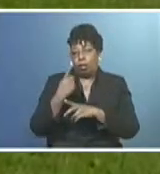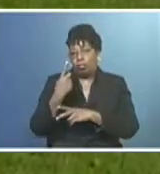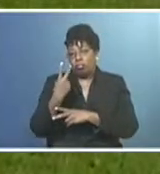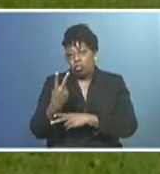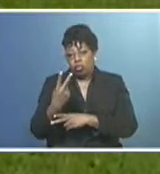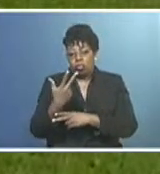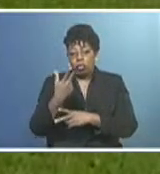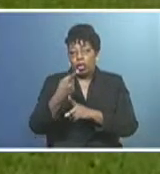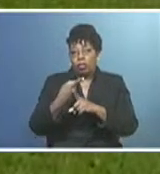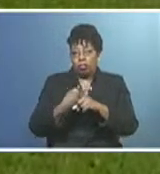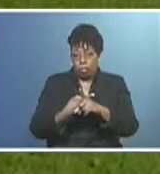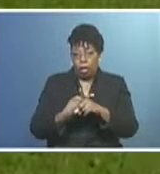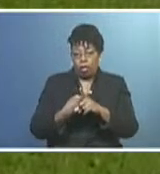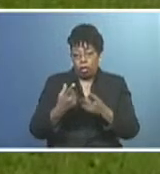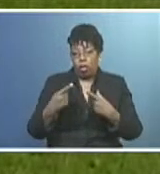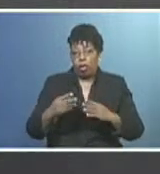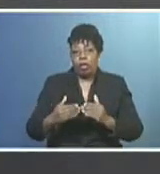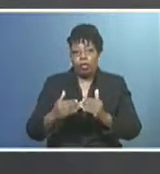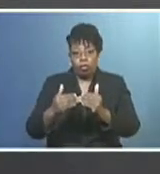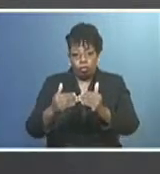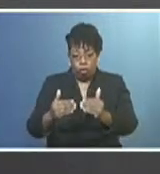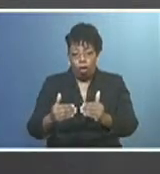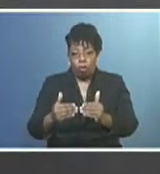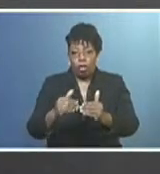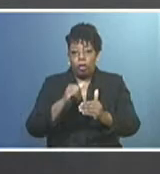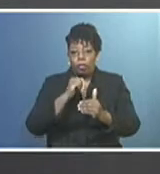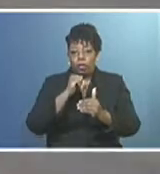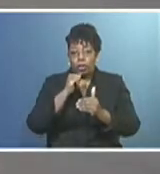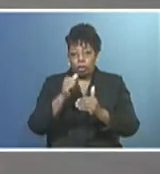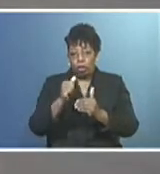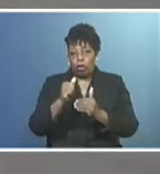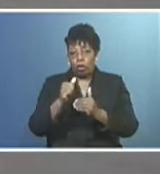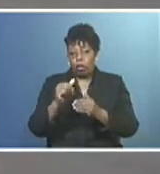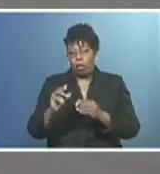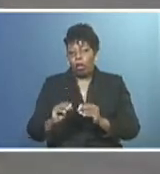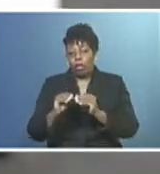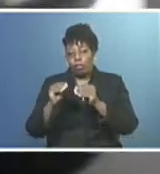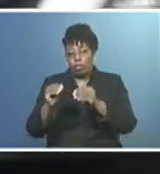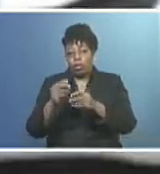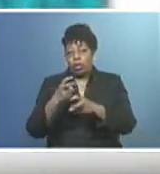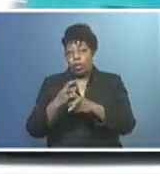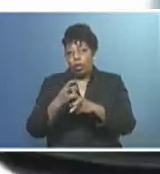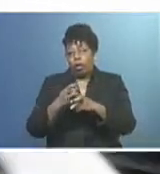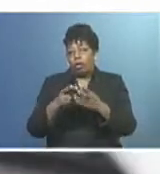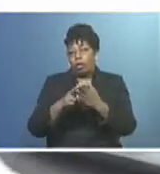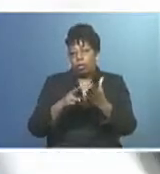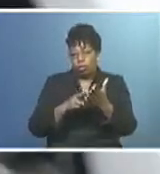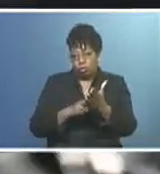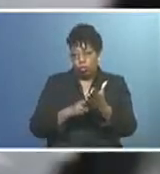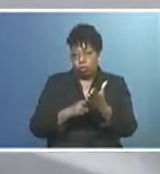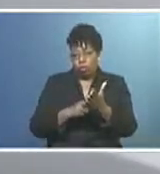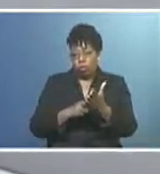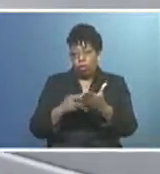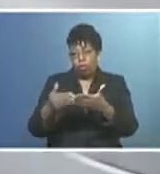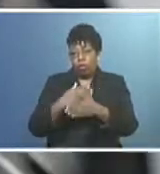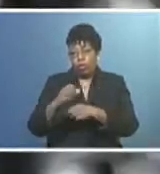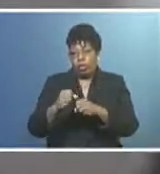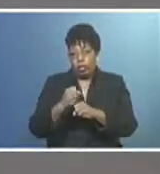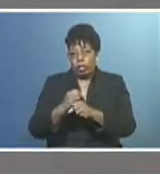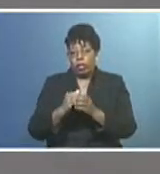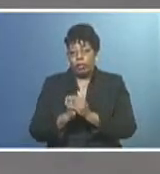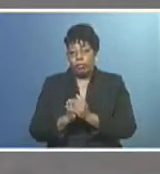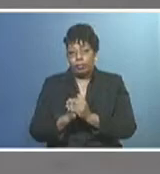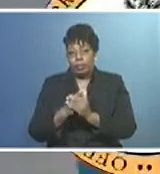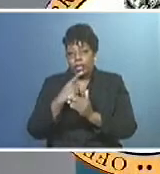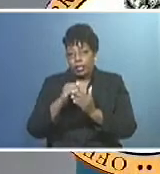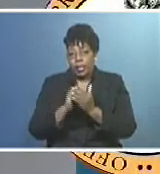says the government will not implement drastic measures to affect business and the movement of people. Our economic crisis has